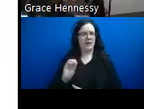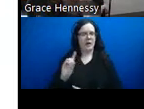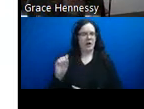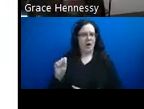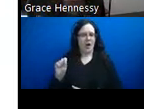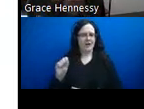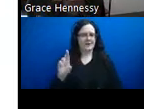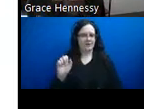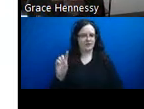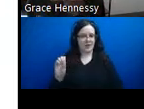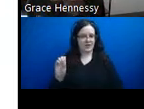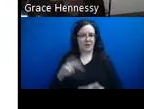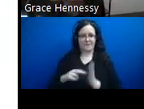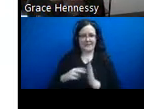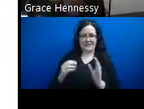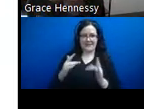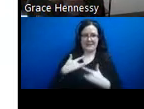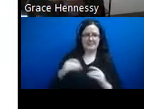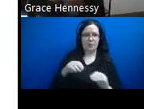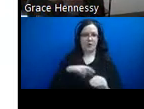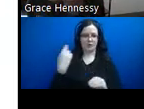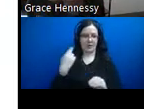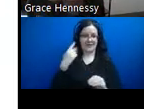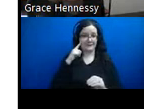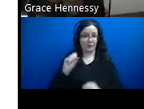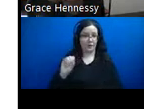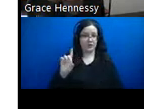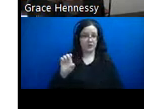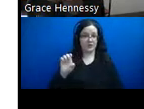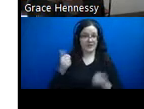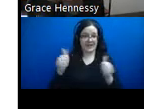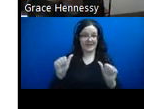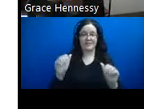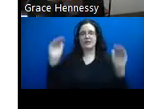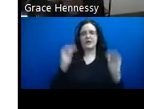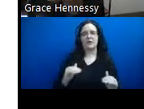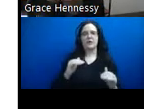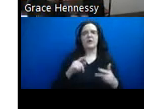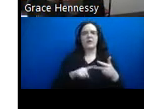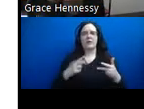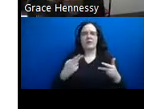of a suicide attempt among problem gamblers. And in the Hackinson and Carlson study, again, the mood disorders as a composite